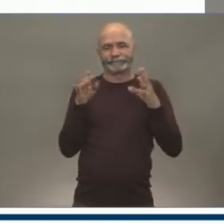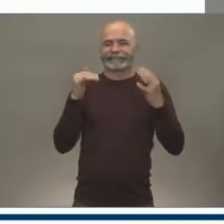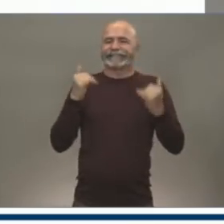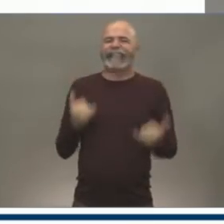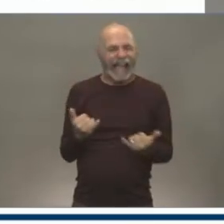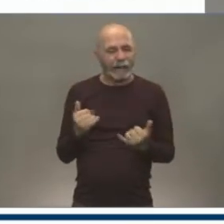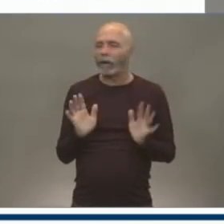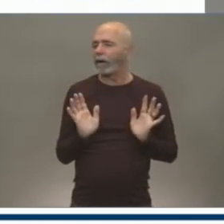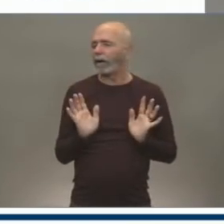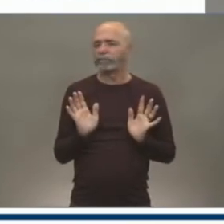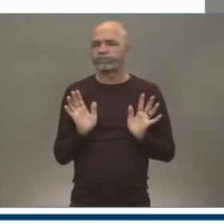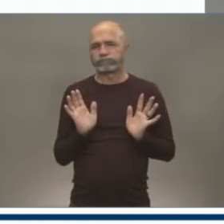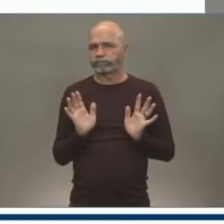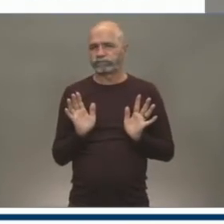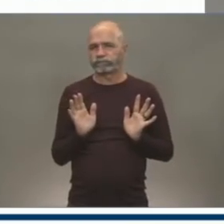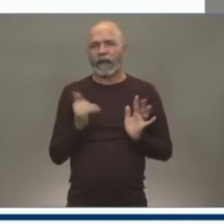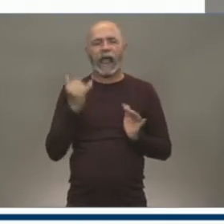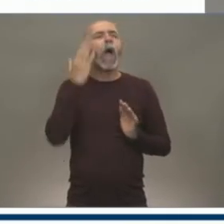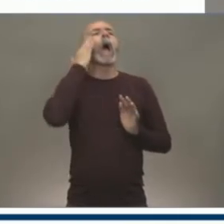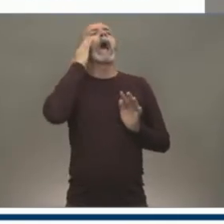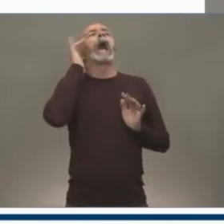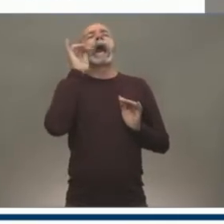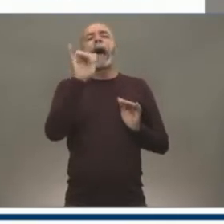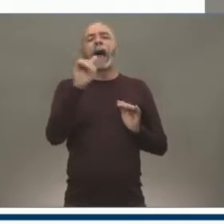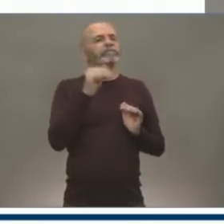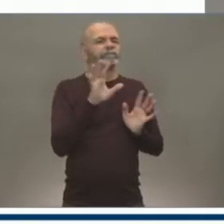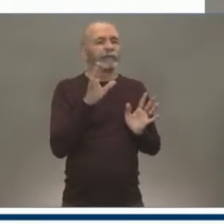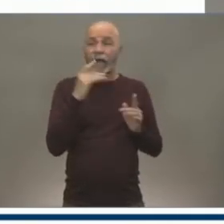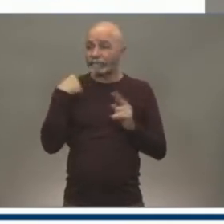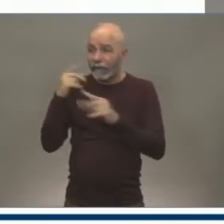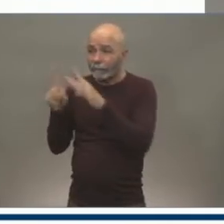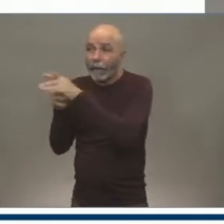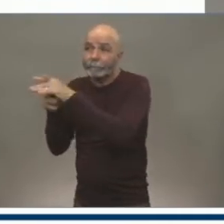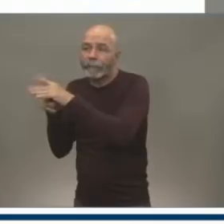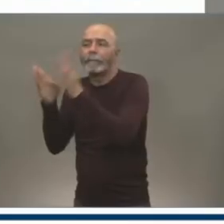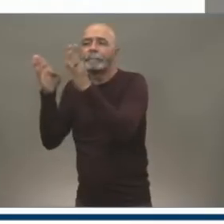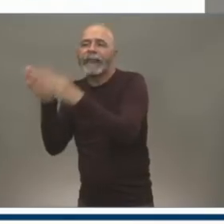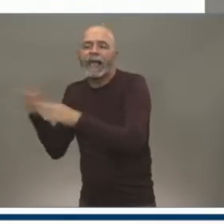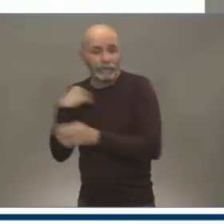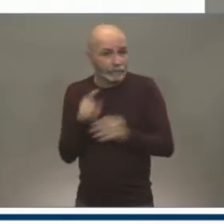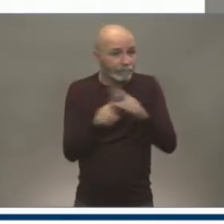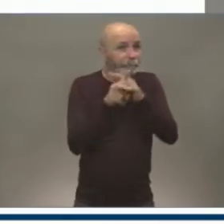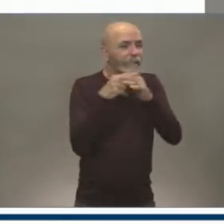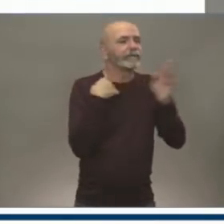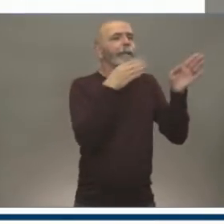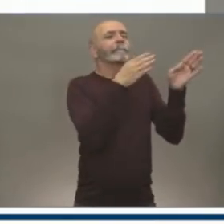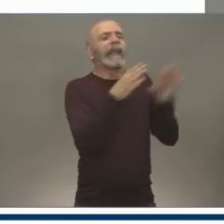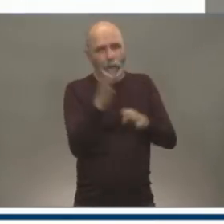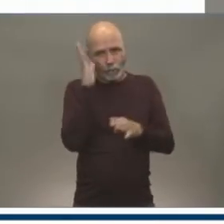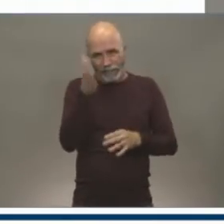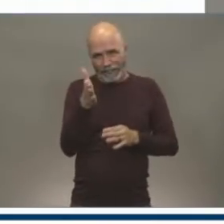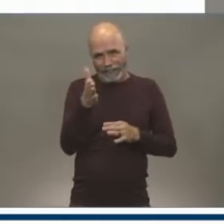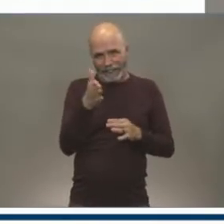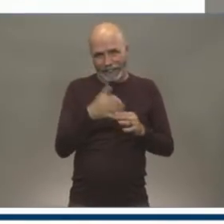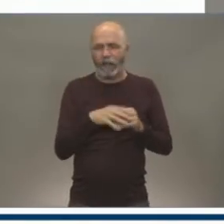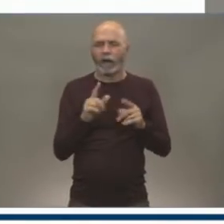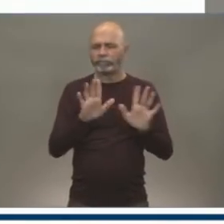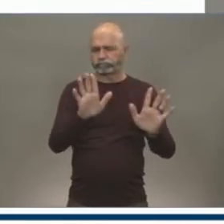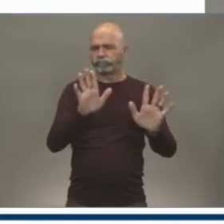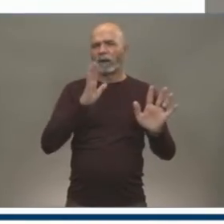have the plans in place if necessary to go further. But I truly believe that